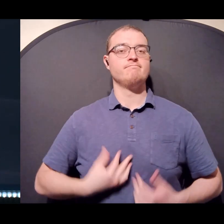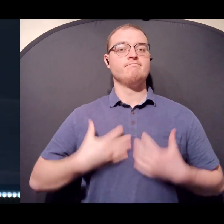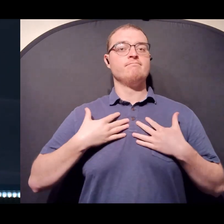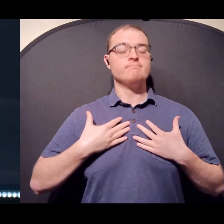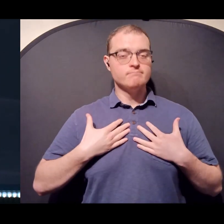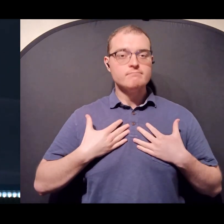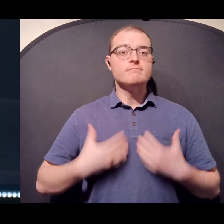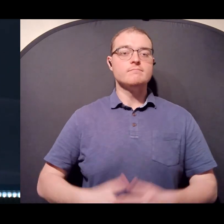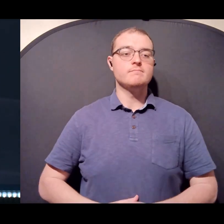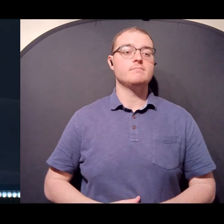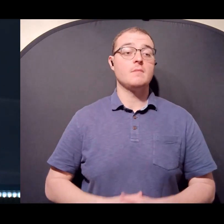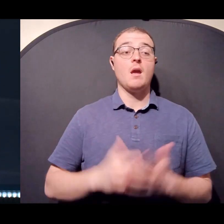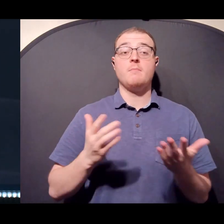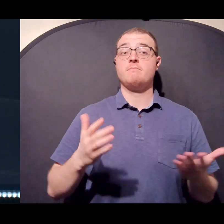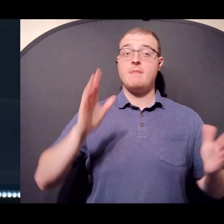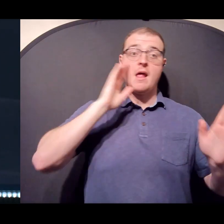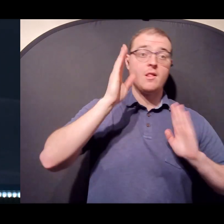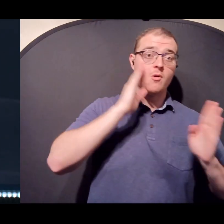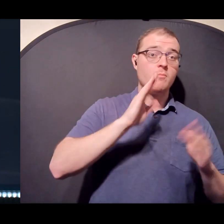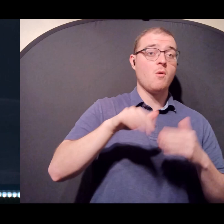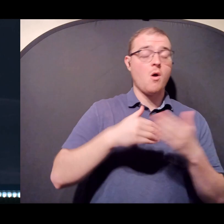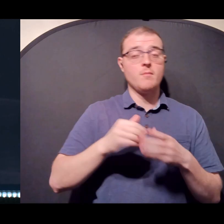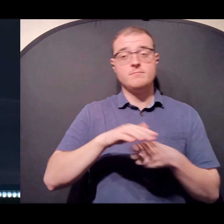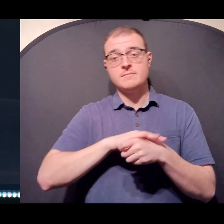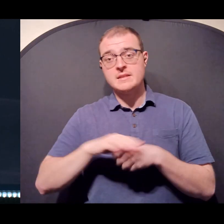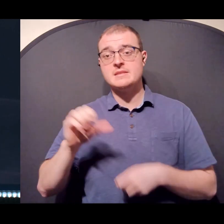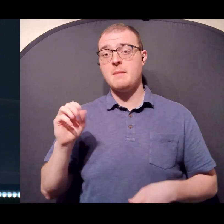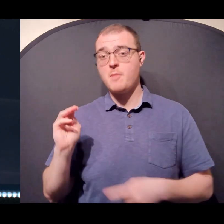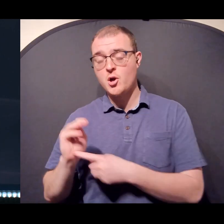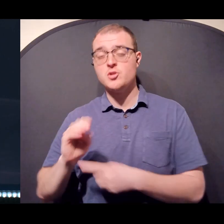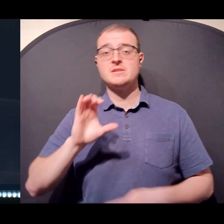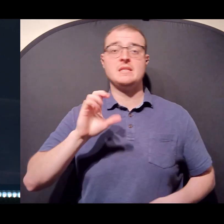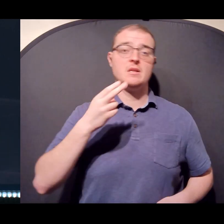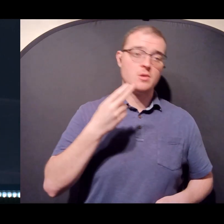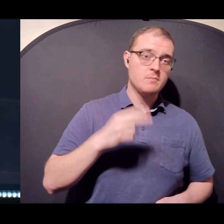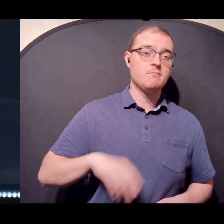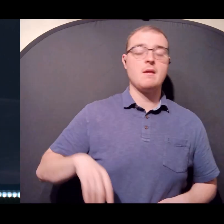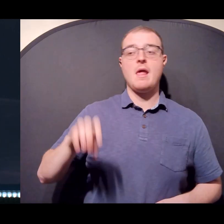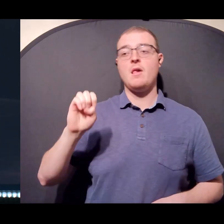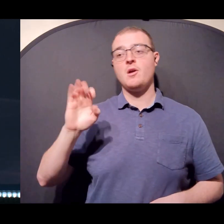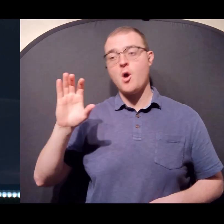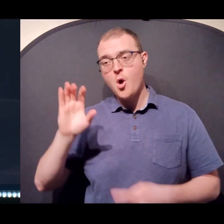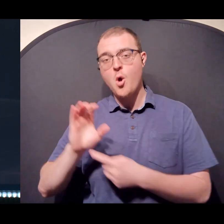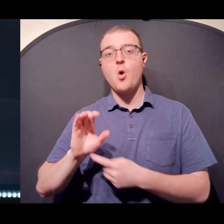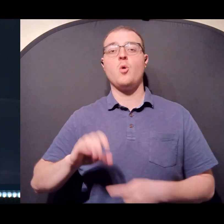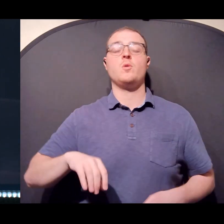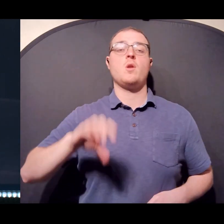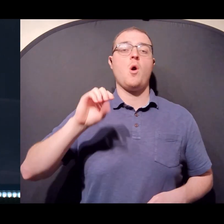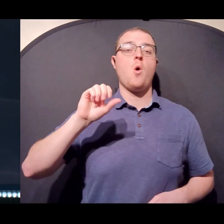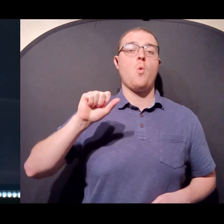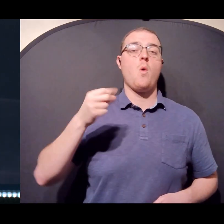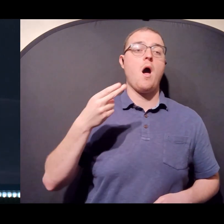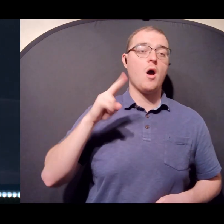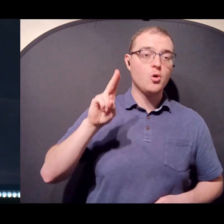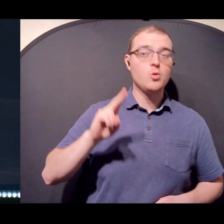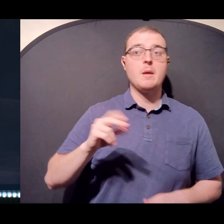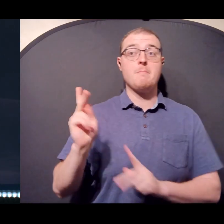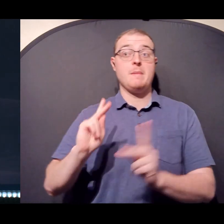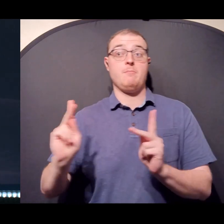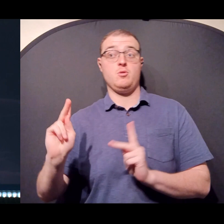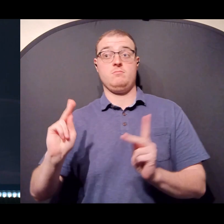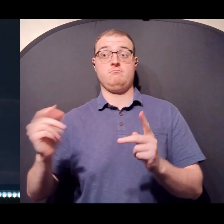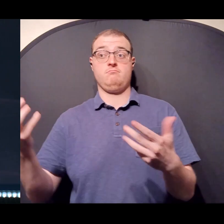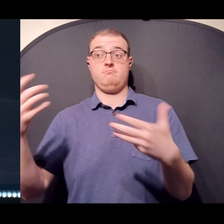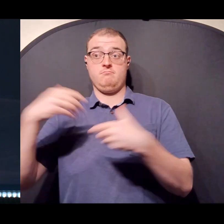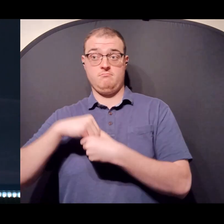be encouraged and filled. I do want to say hello to all of our locations, San Marcos, City Heights, El Cajon, Chula Vista, Oahu, everybody joining online